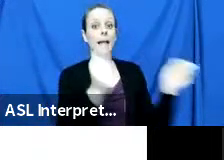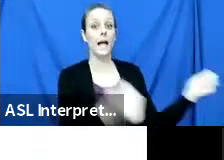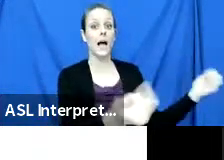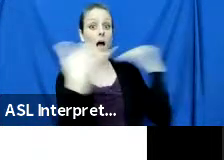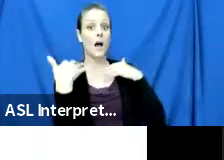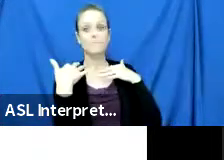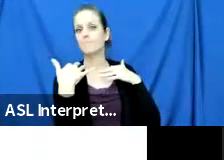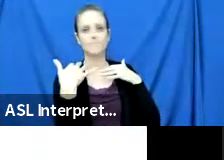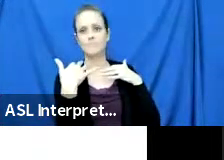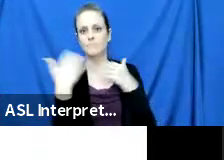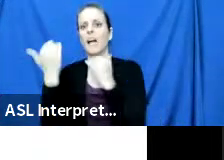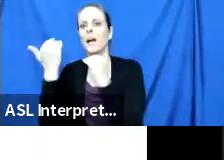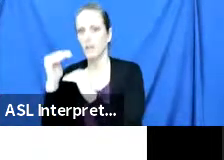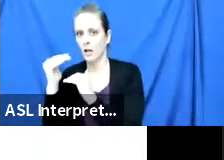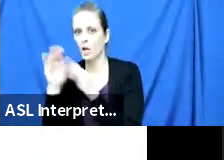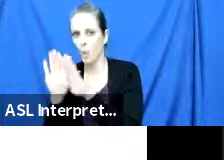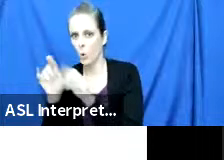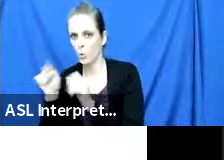public.